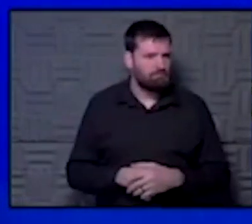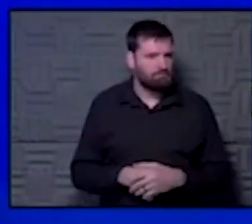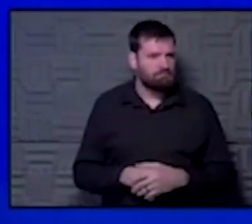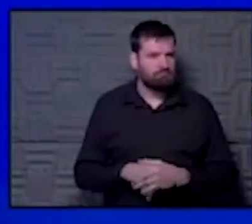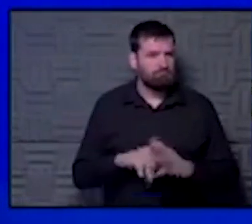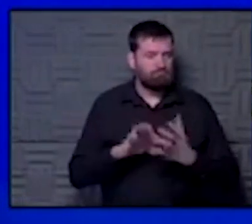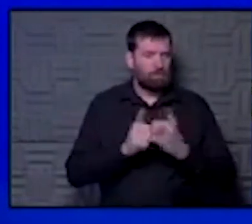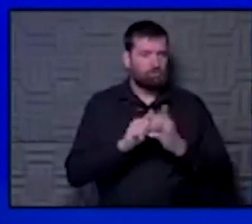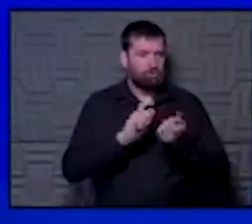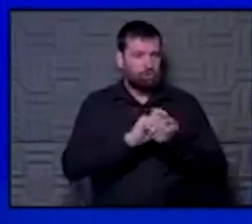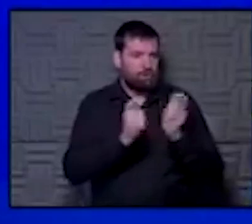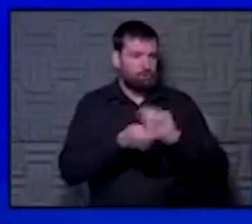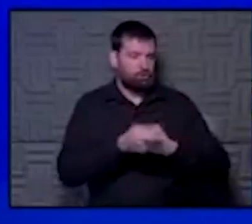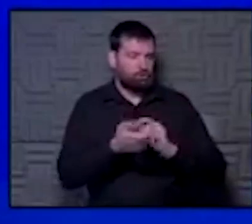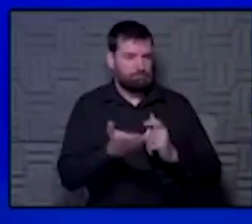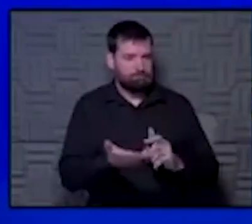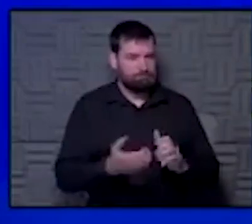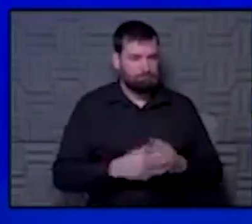it's changed for you in your career.